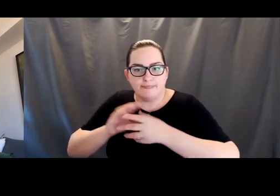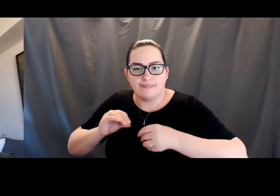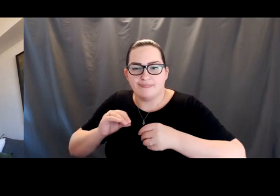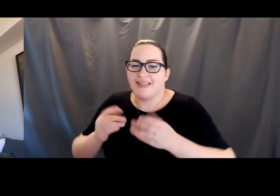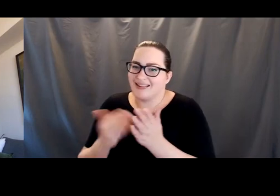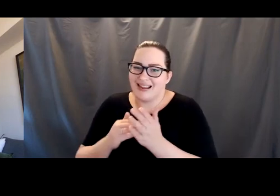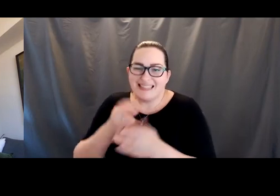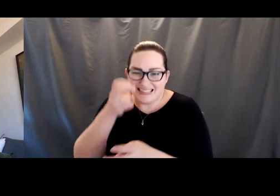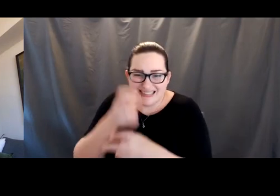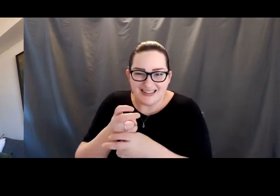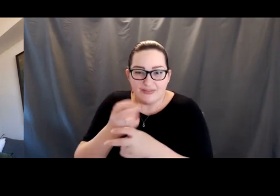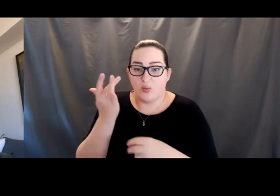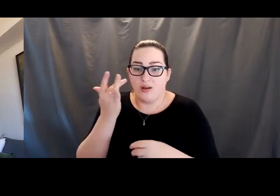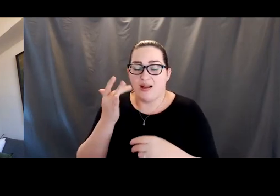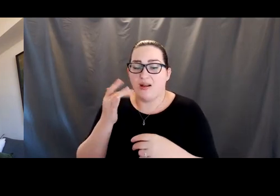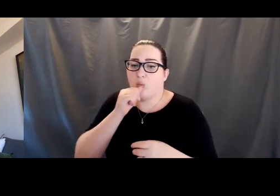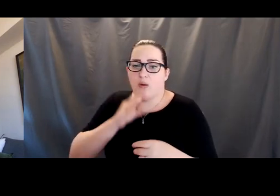this.